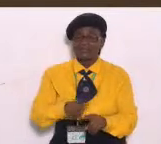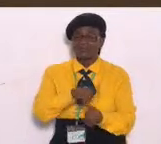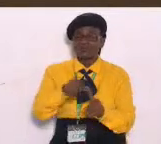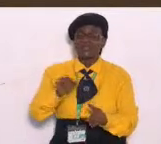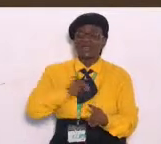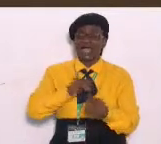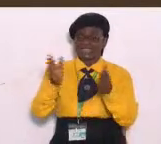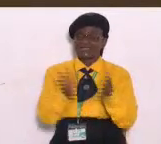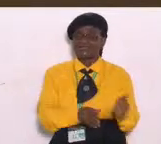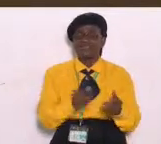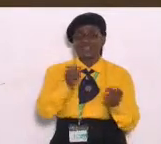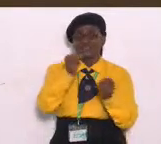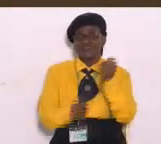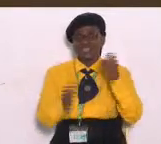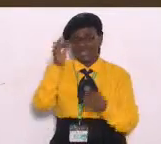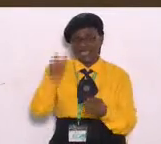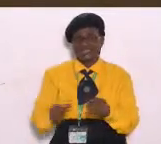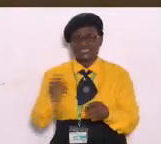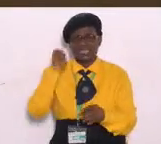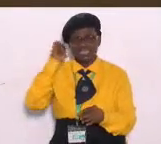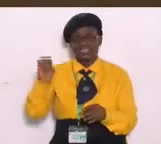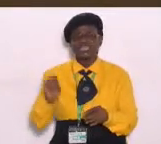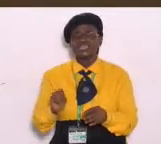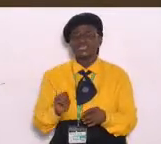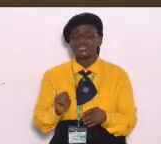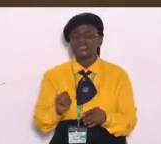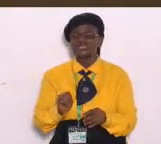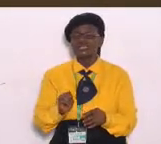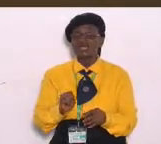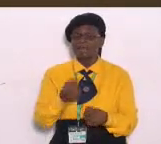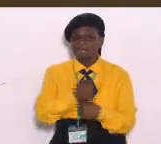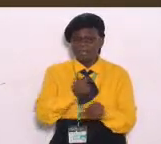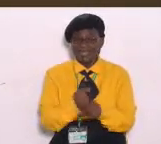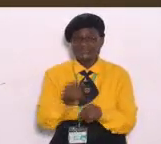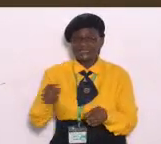Finally, he convinced the external examiner, who read